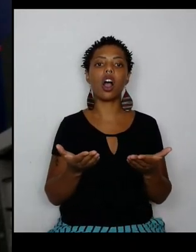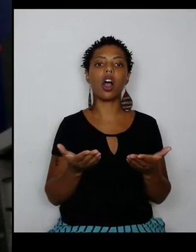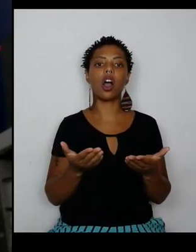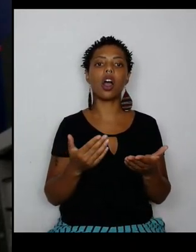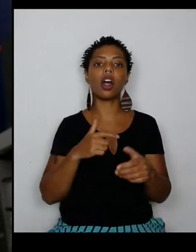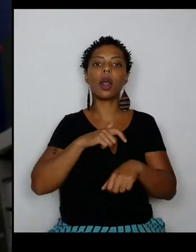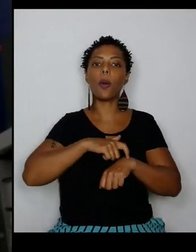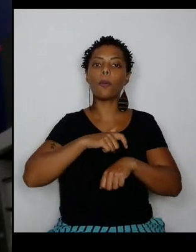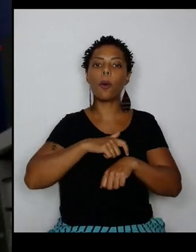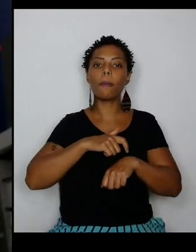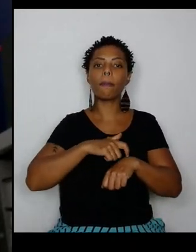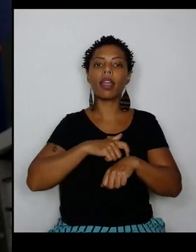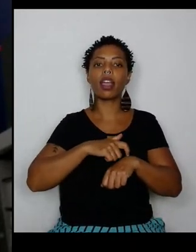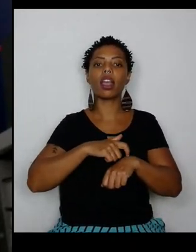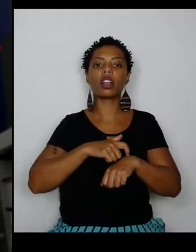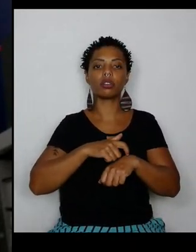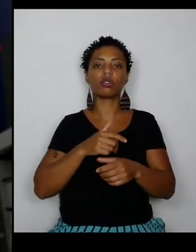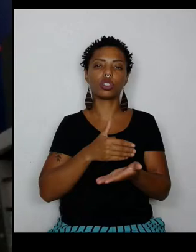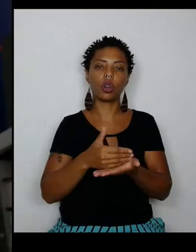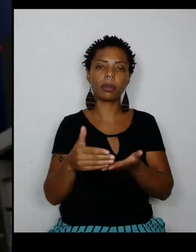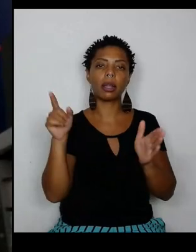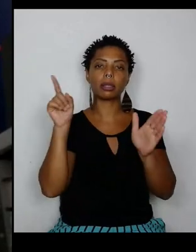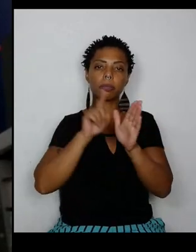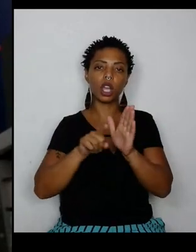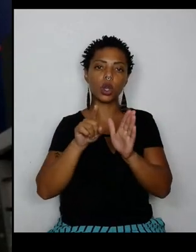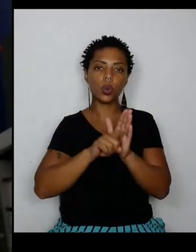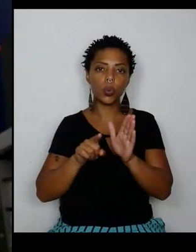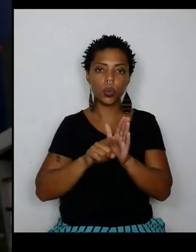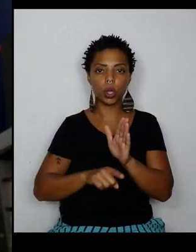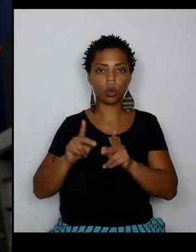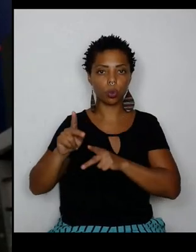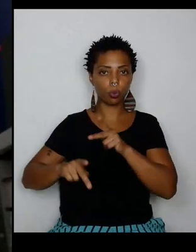we're now going to move on to questions